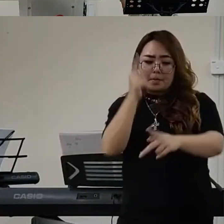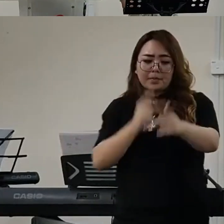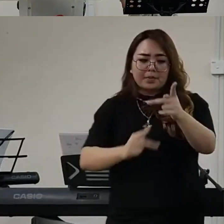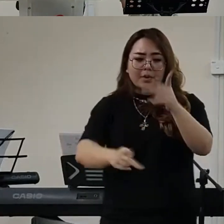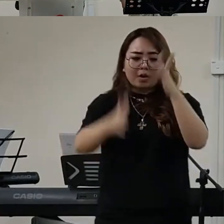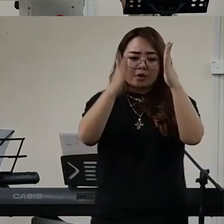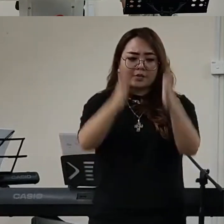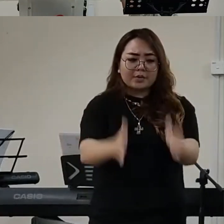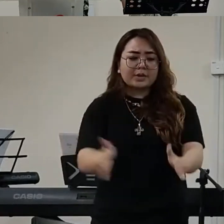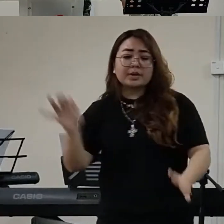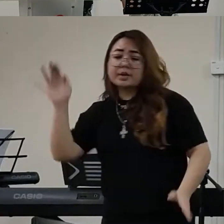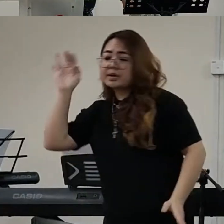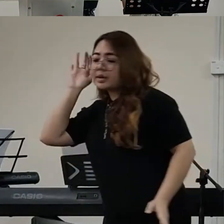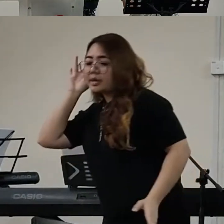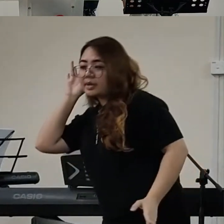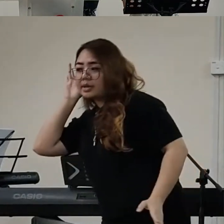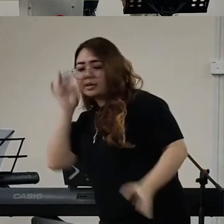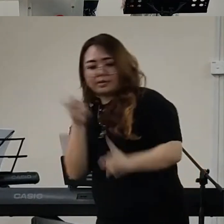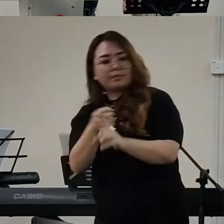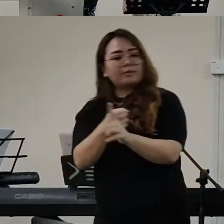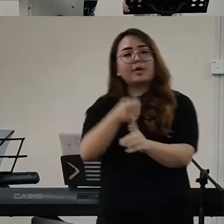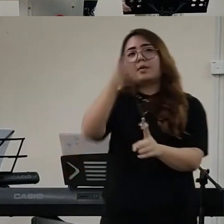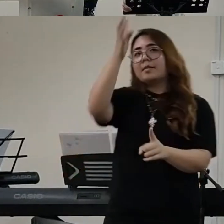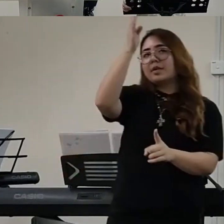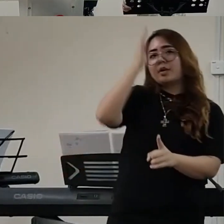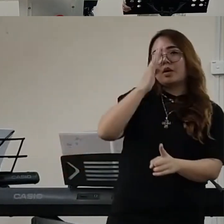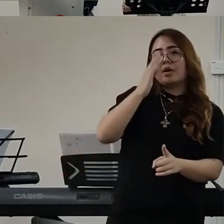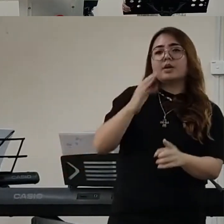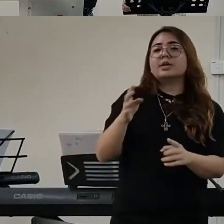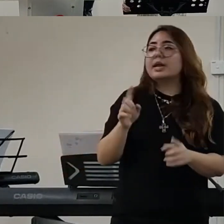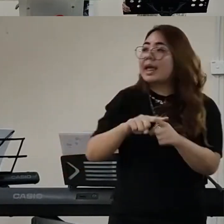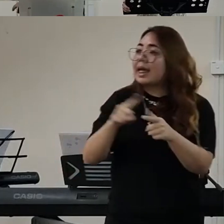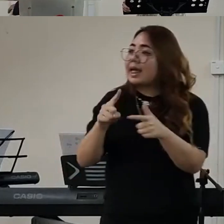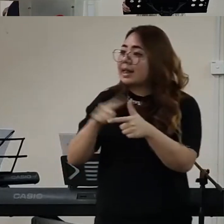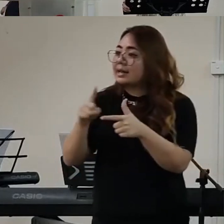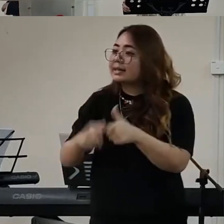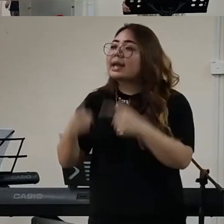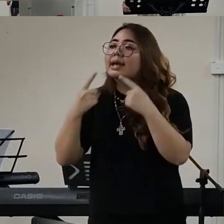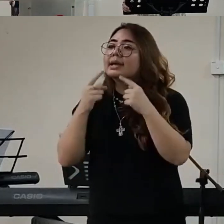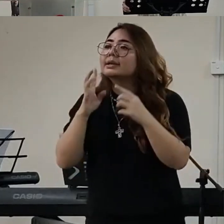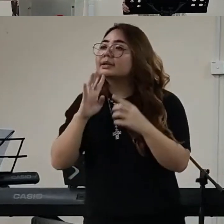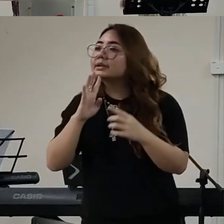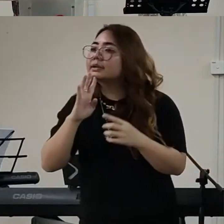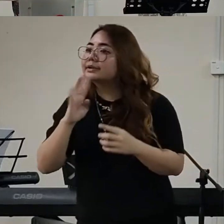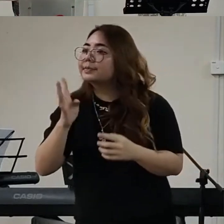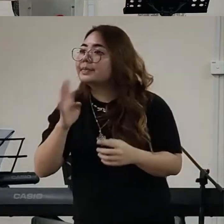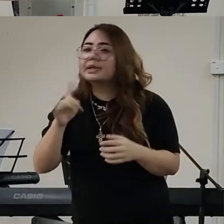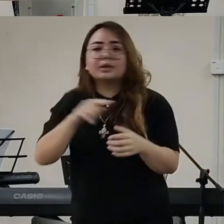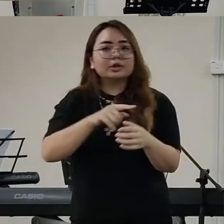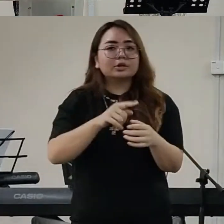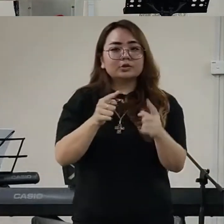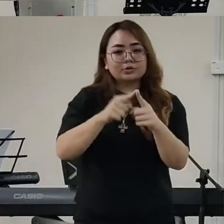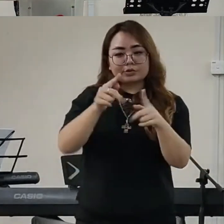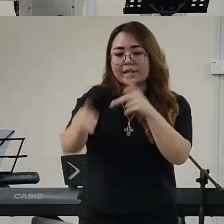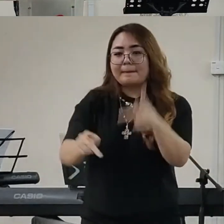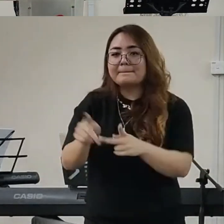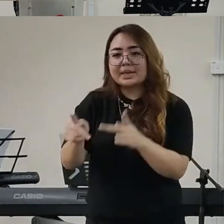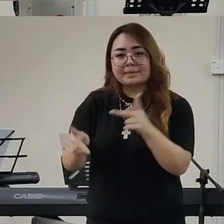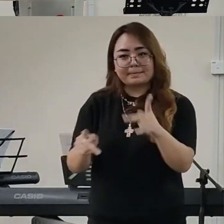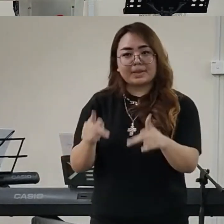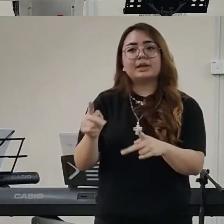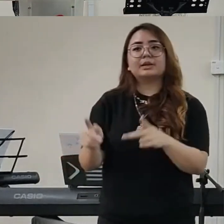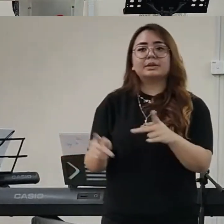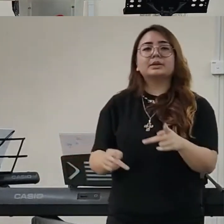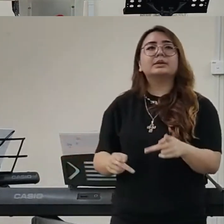hear the Old Testament. In the Old Testament, the Holy Spirit did not live inside people generally.